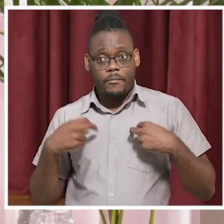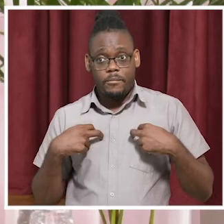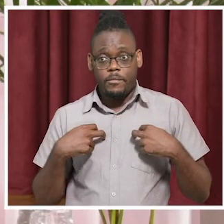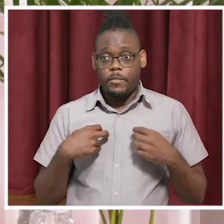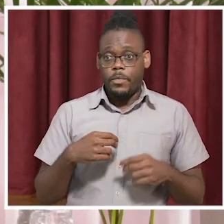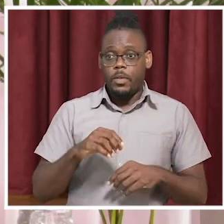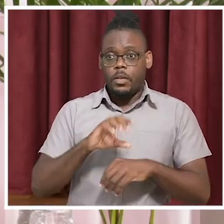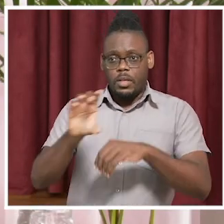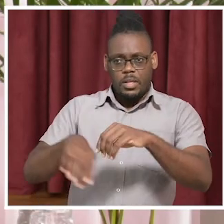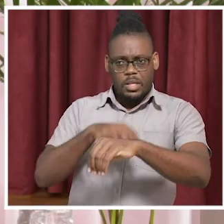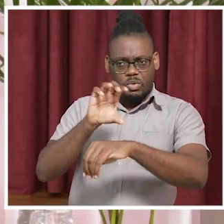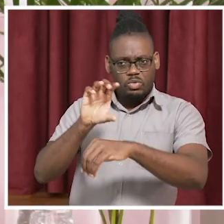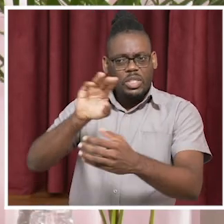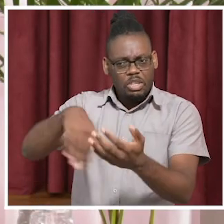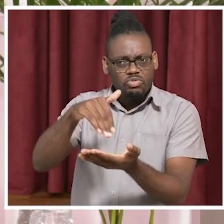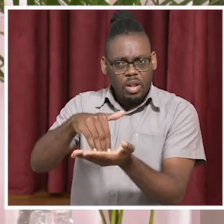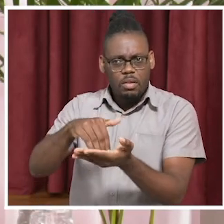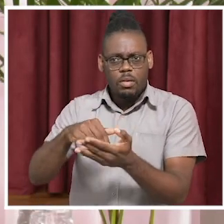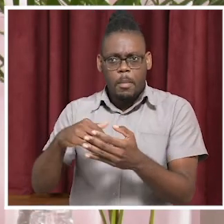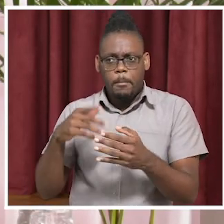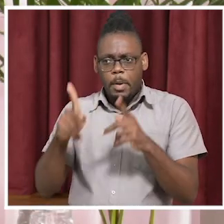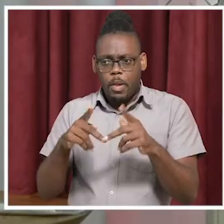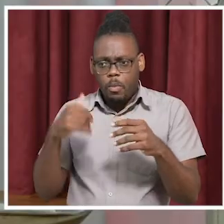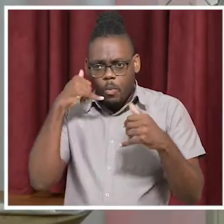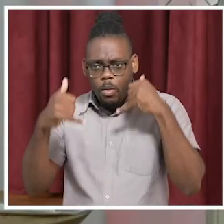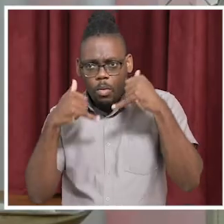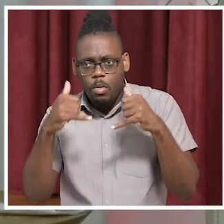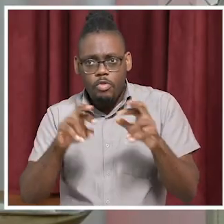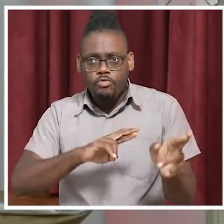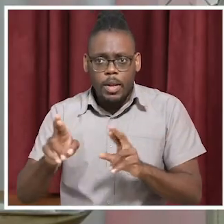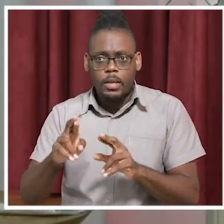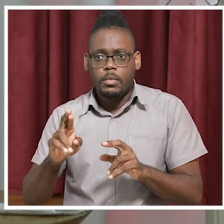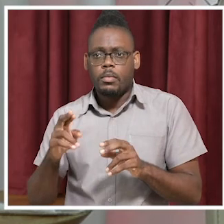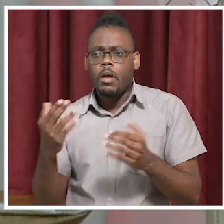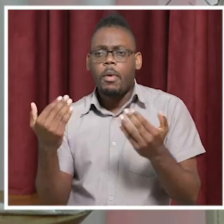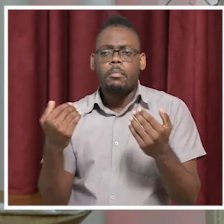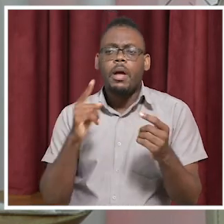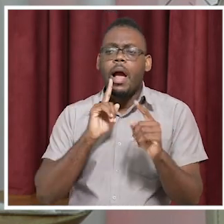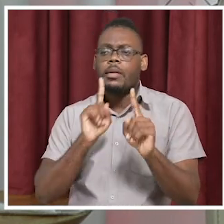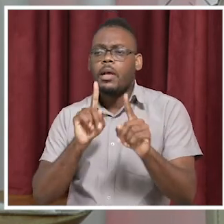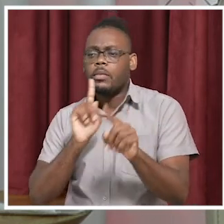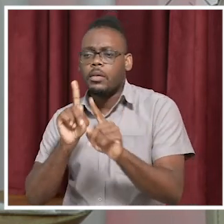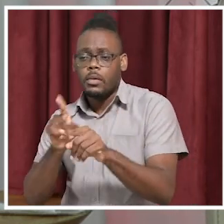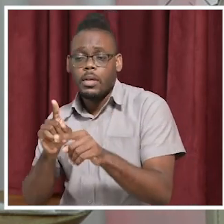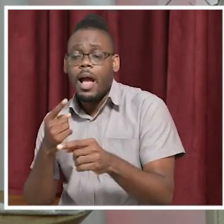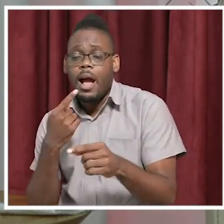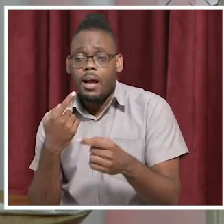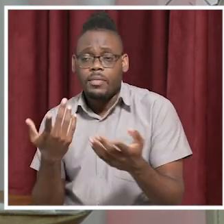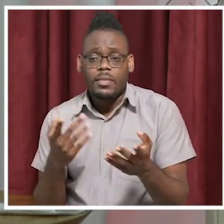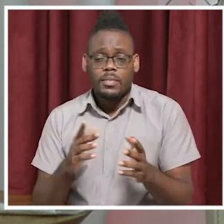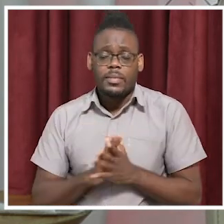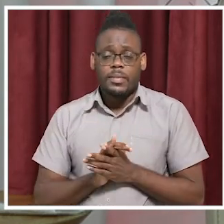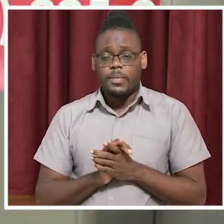give information on the ministry. Beautiful. So all the time. And if we were to look at self-help, who are we looking at?